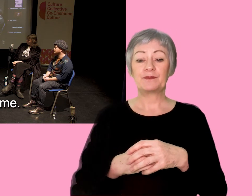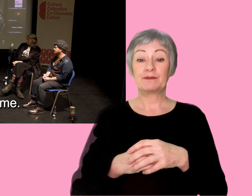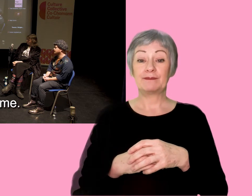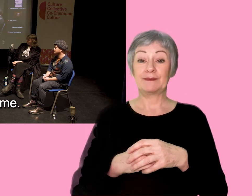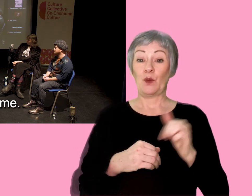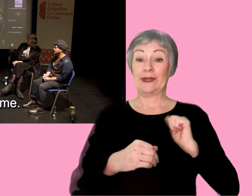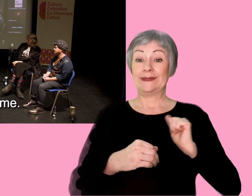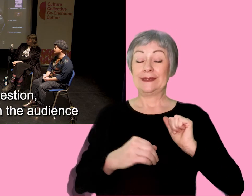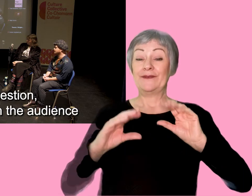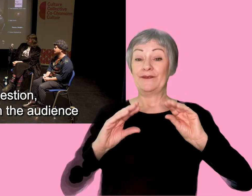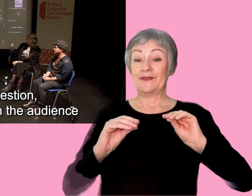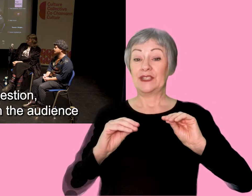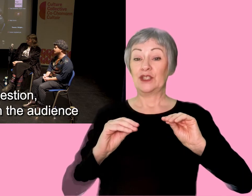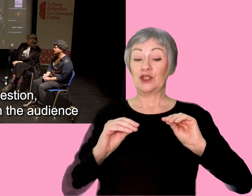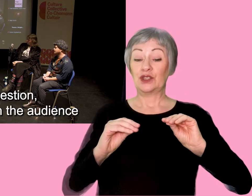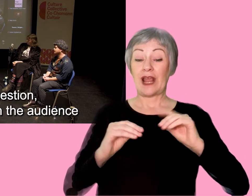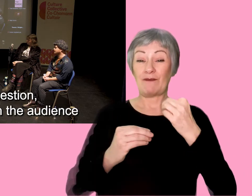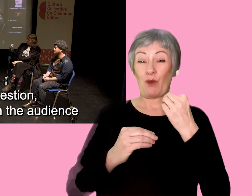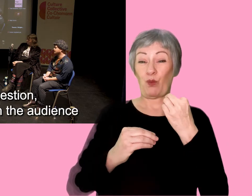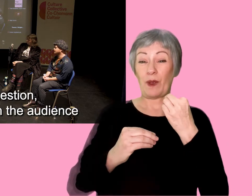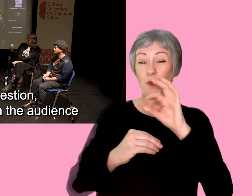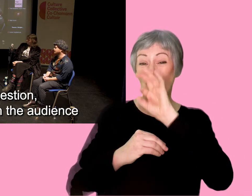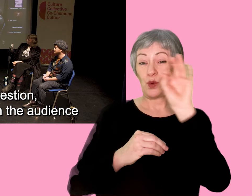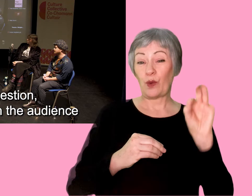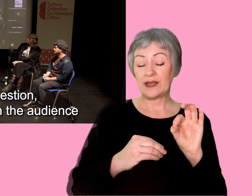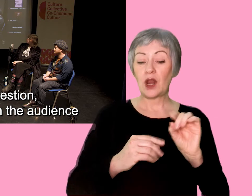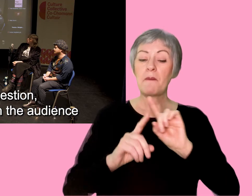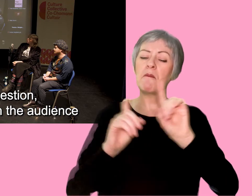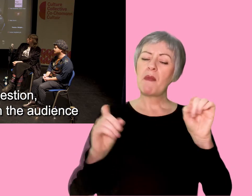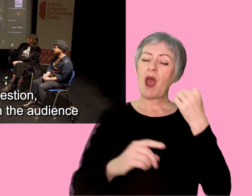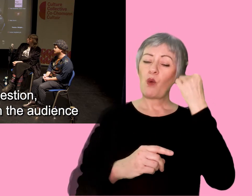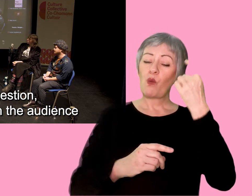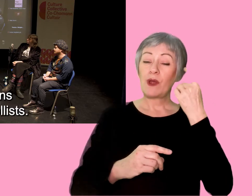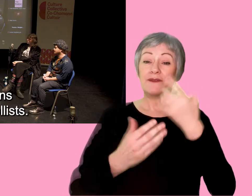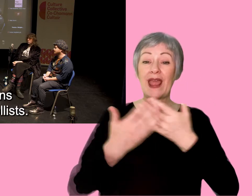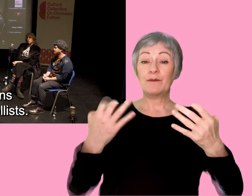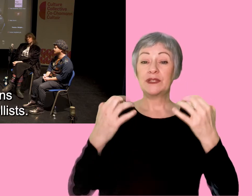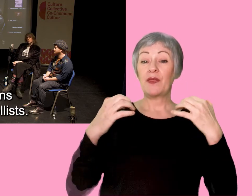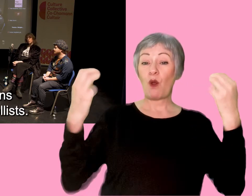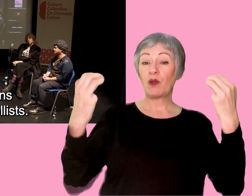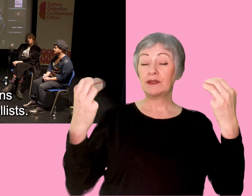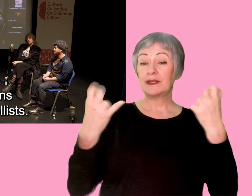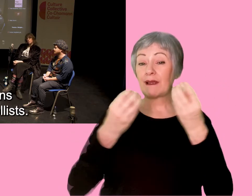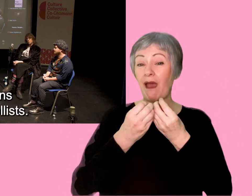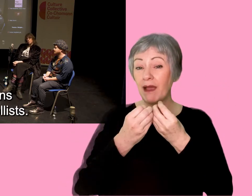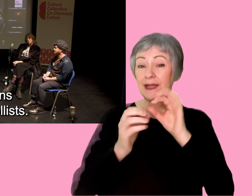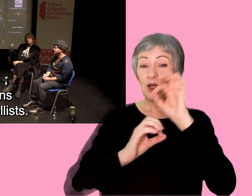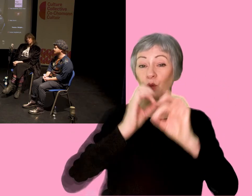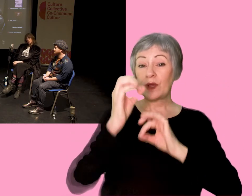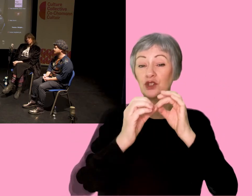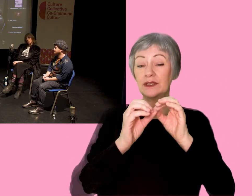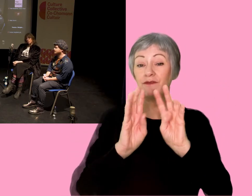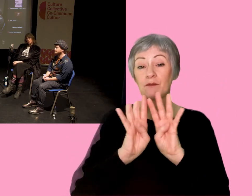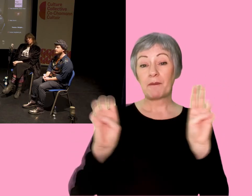We're almost at time. I've got like one more question, but I wondered if anybody in the audience has any questions for any of our